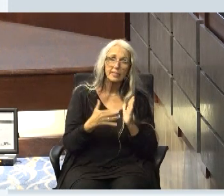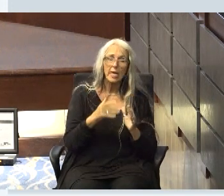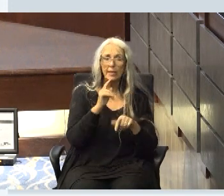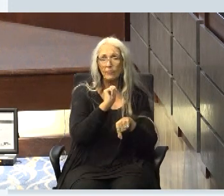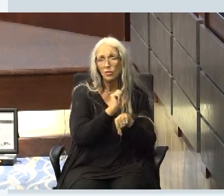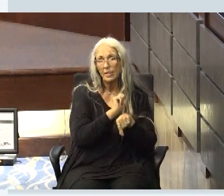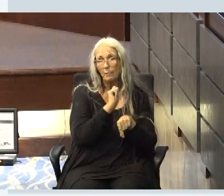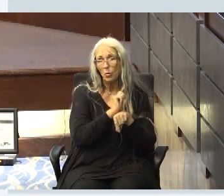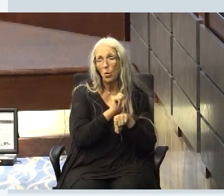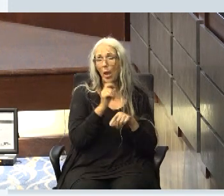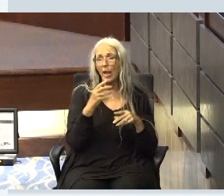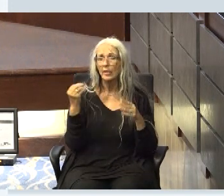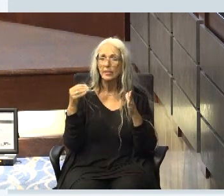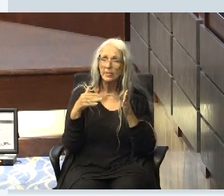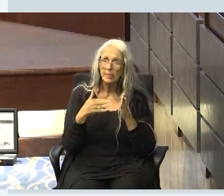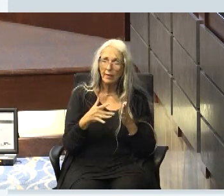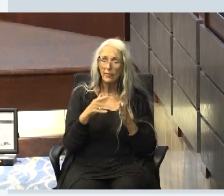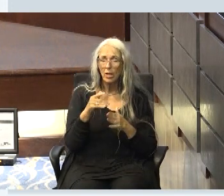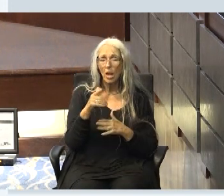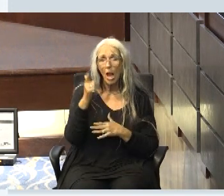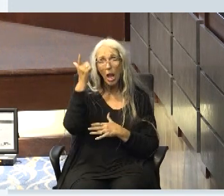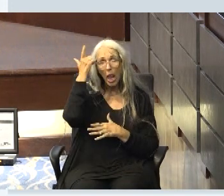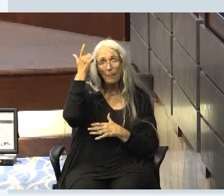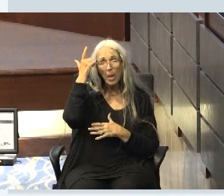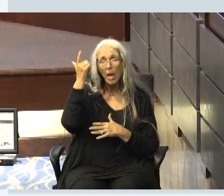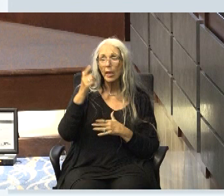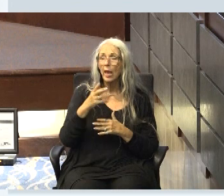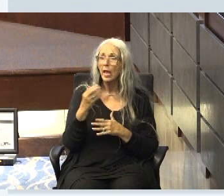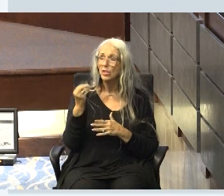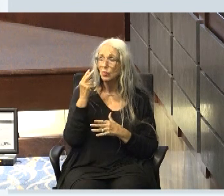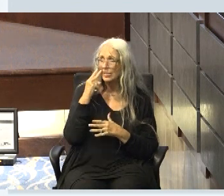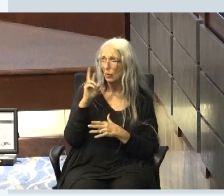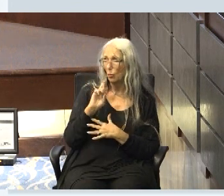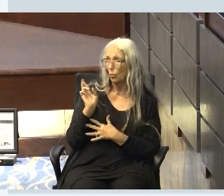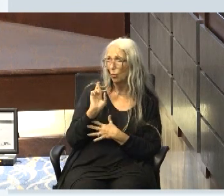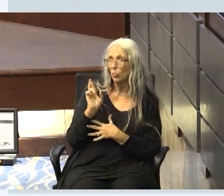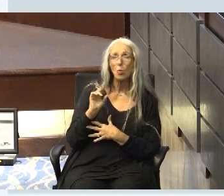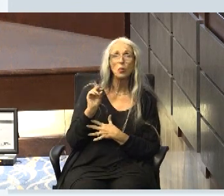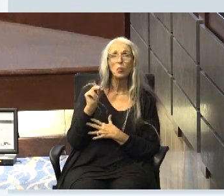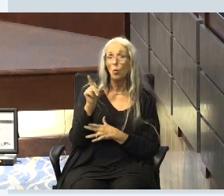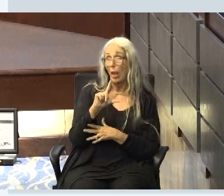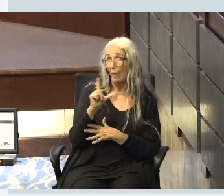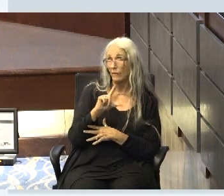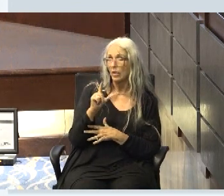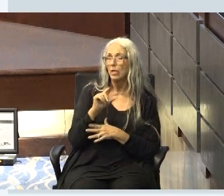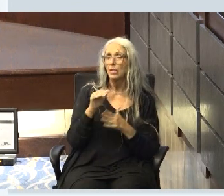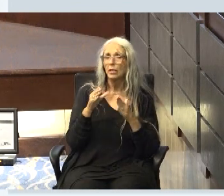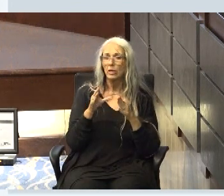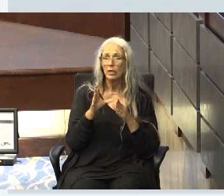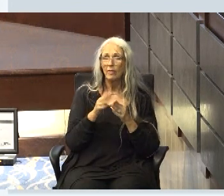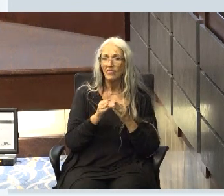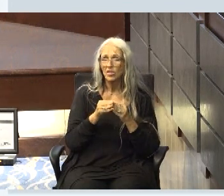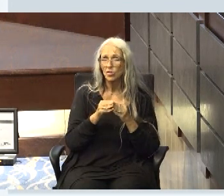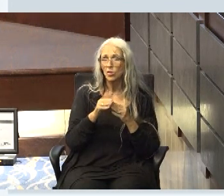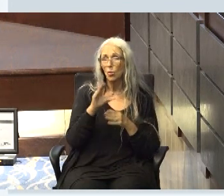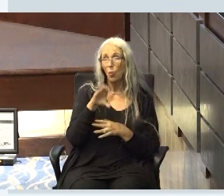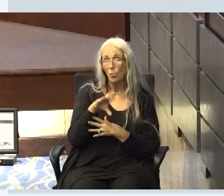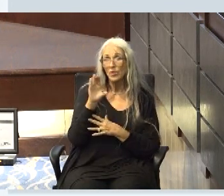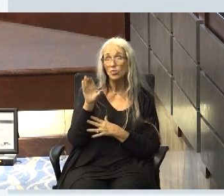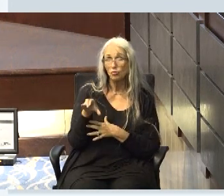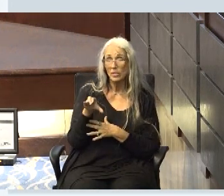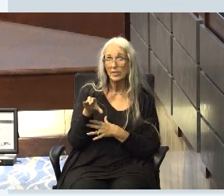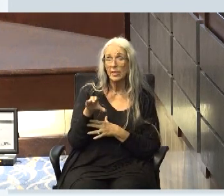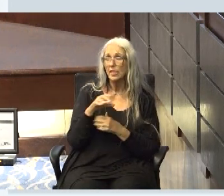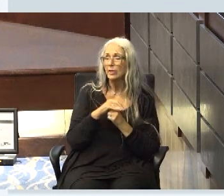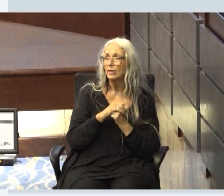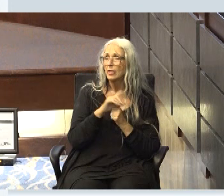they've done studies for Lubbock. What you're seeing there on the right, or on the left, is the Convention Center in Corpus Christi.